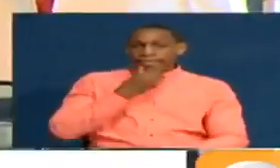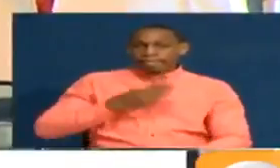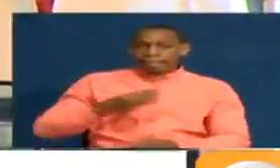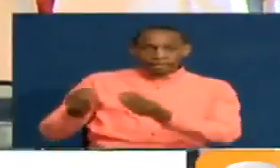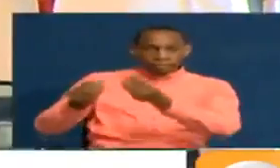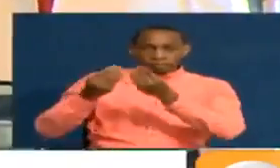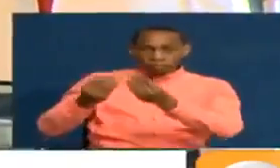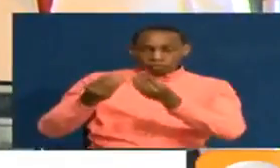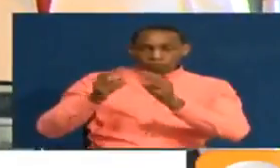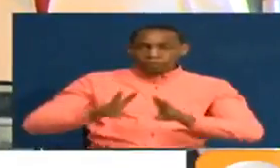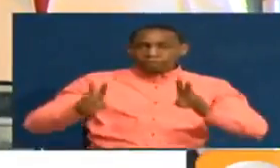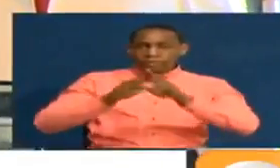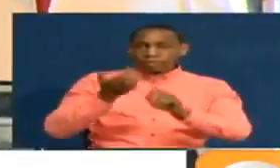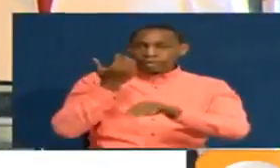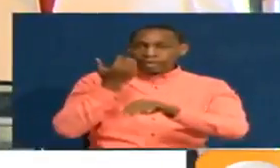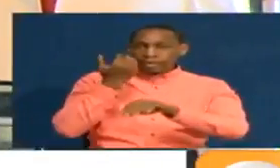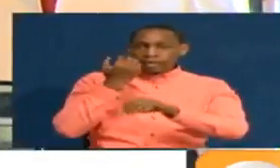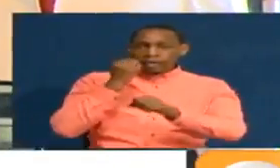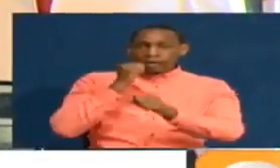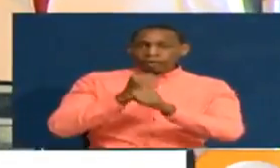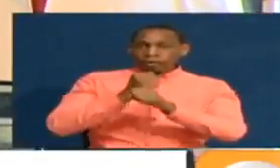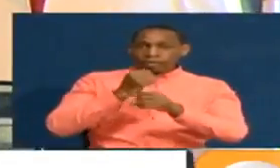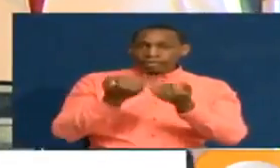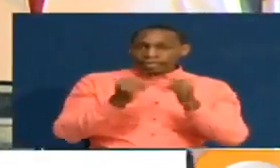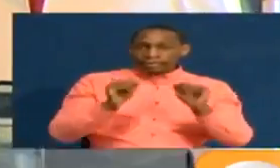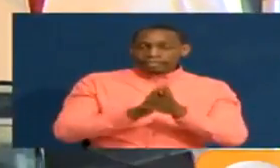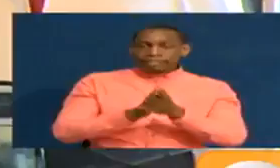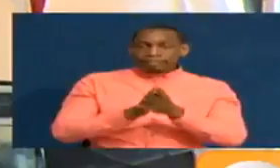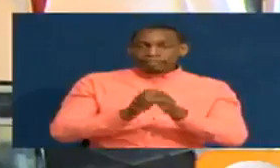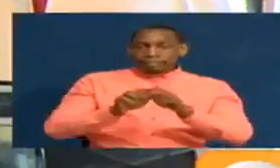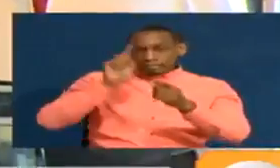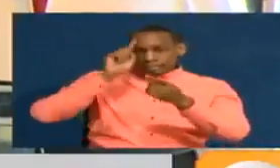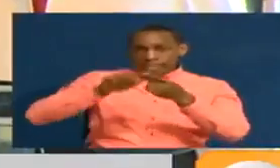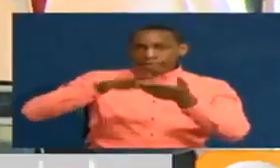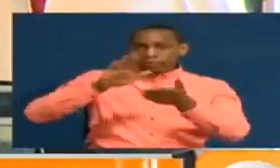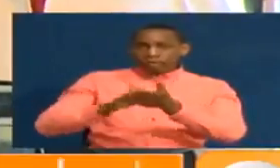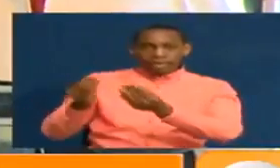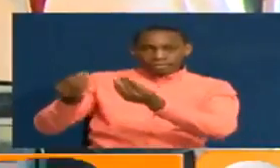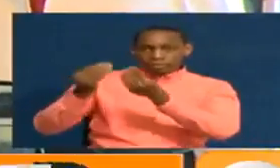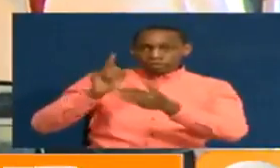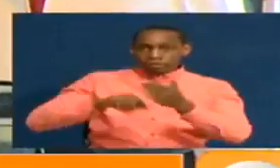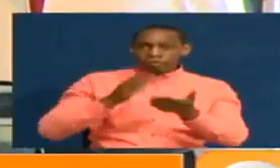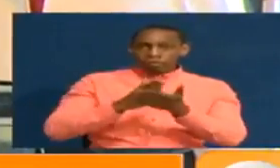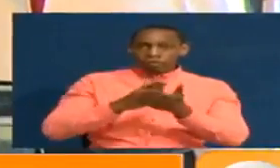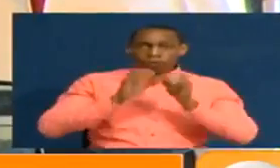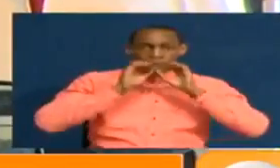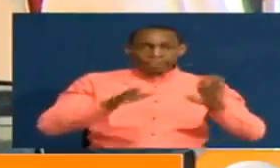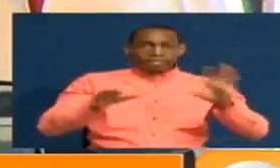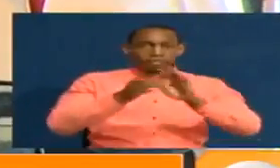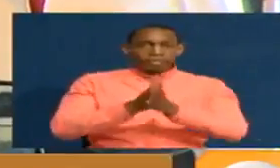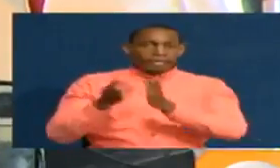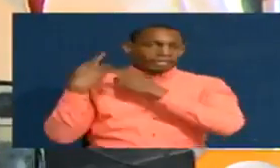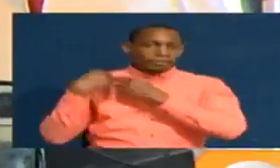me the meaning of hard work and independence and to always aim for the stars. He taught me that with great blessings come